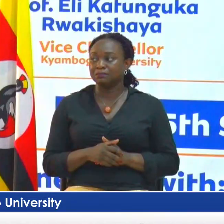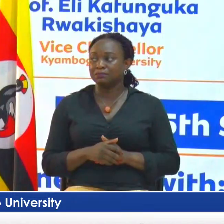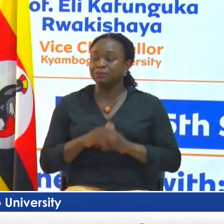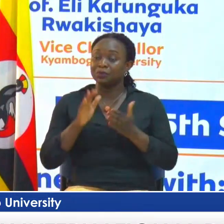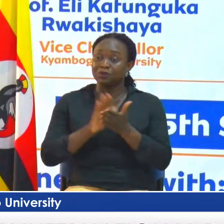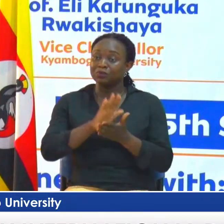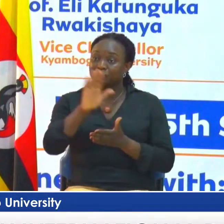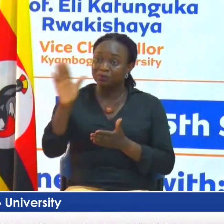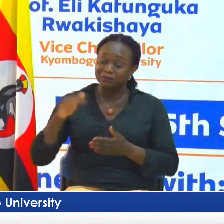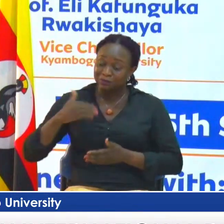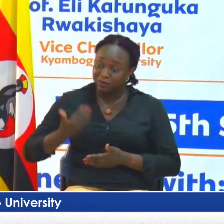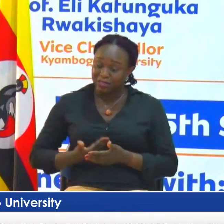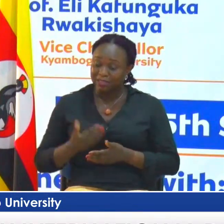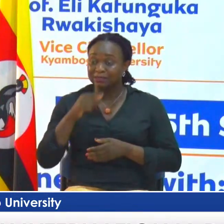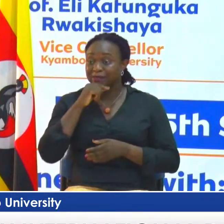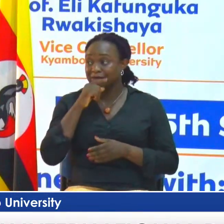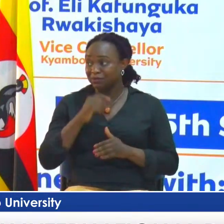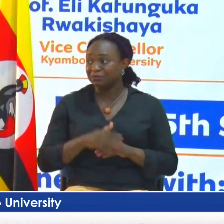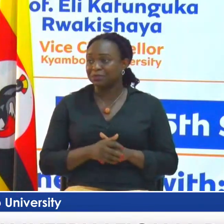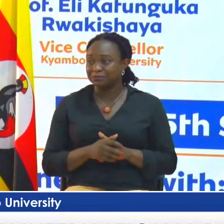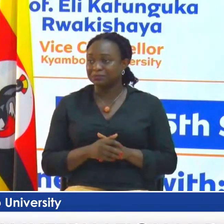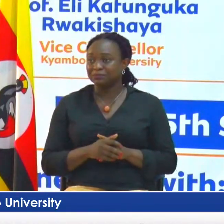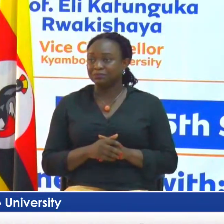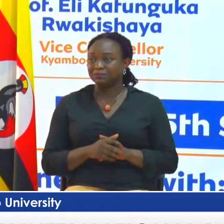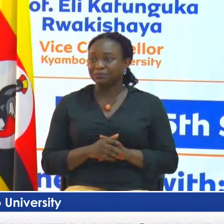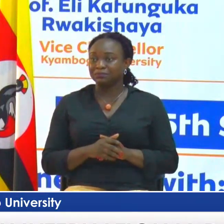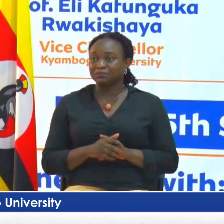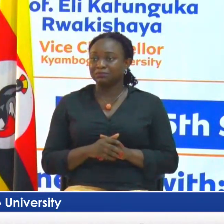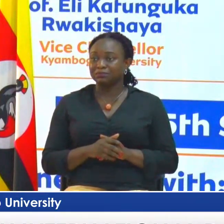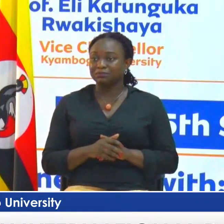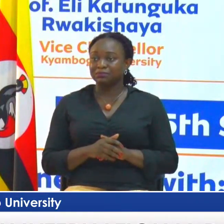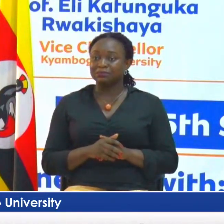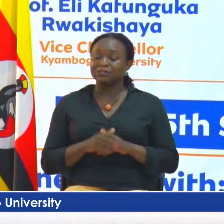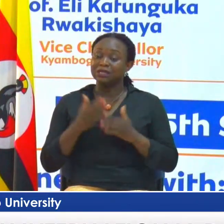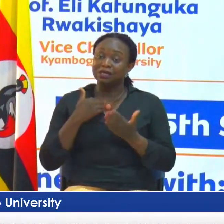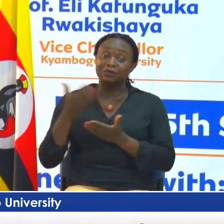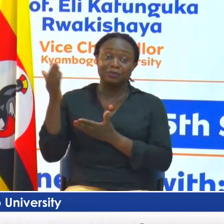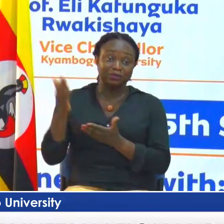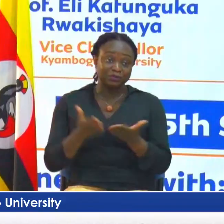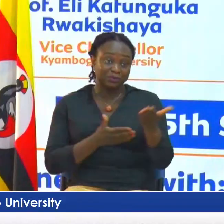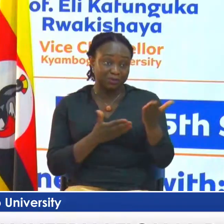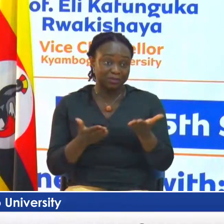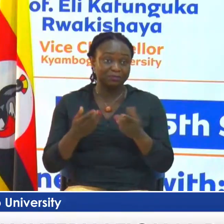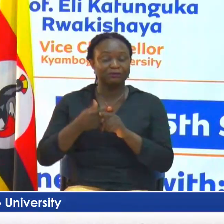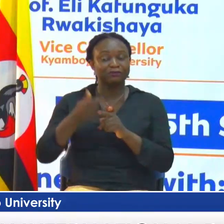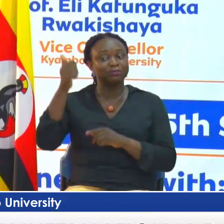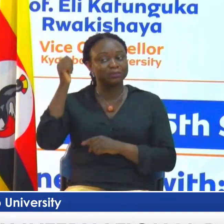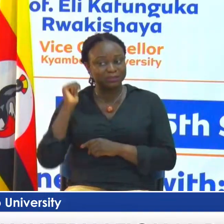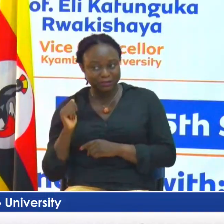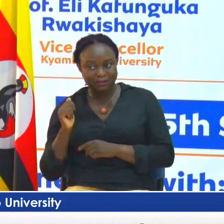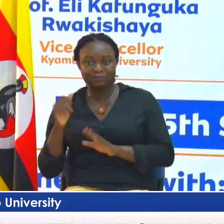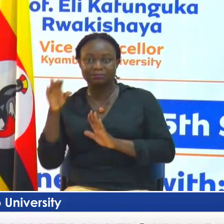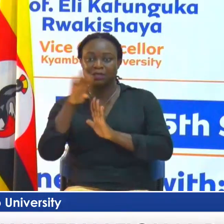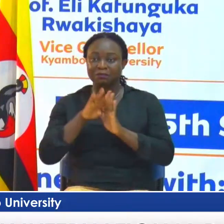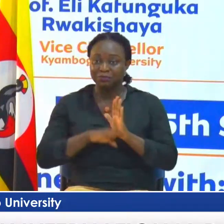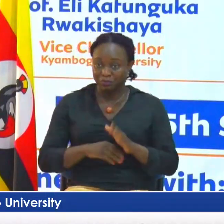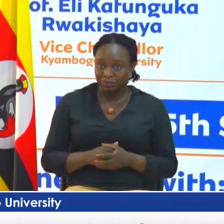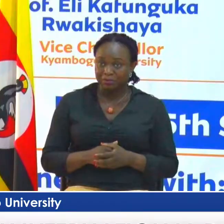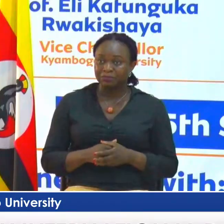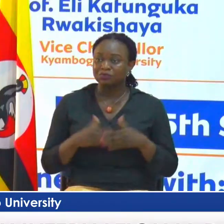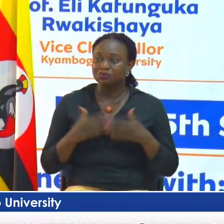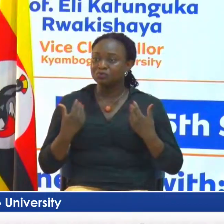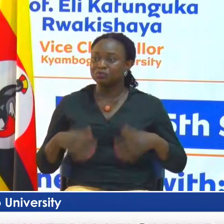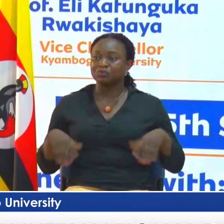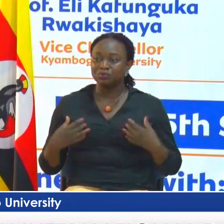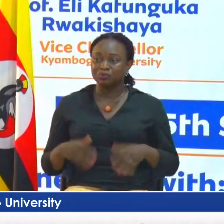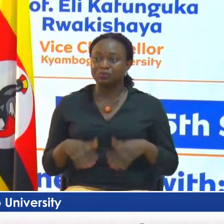Good afternoon, ladies and gentlemen. I want to welcome you from yesterday's event. We had a